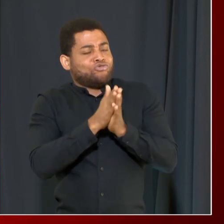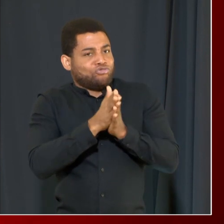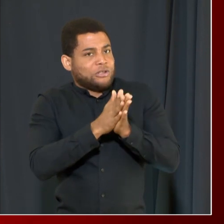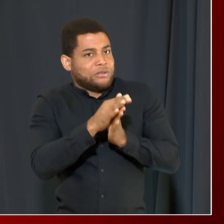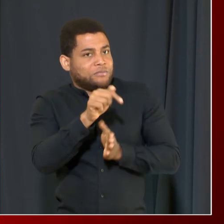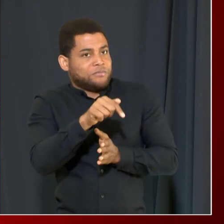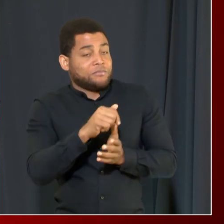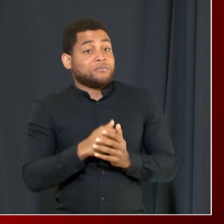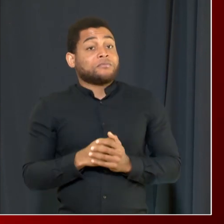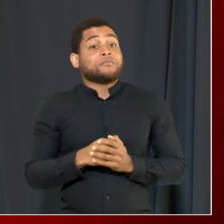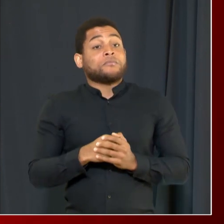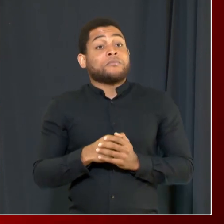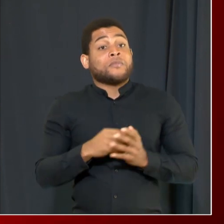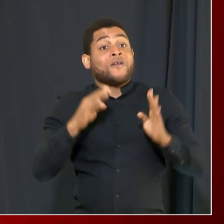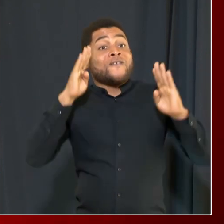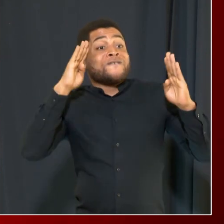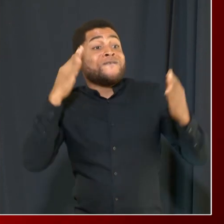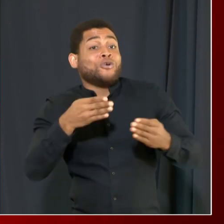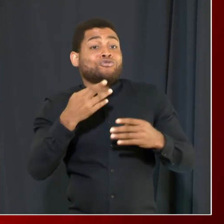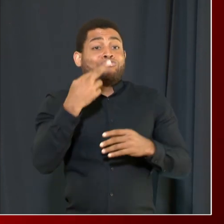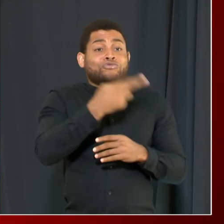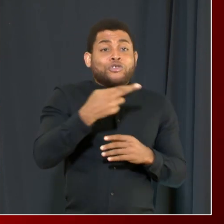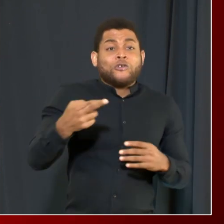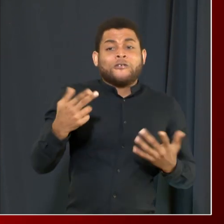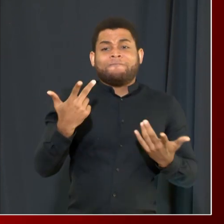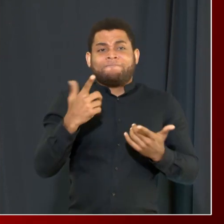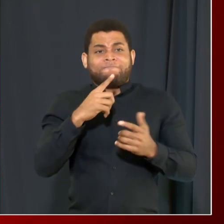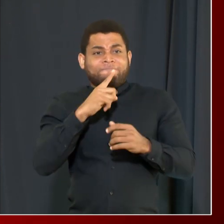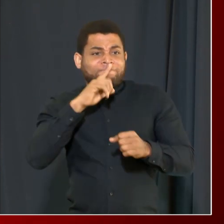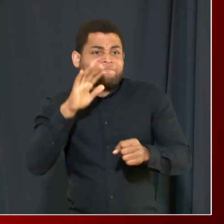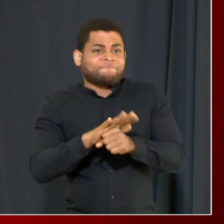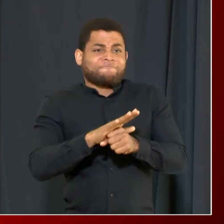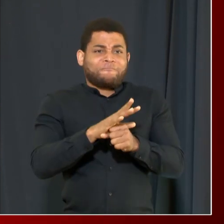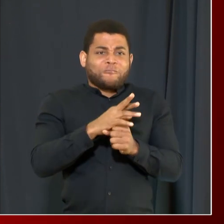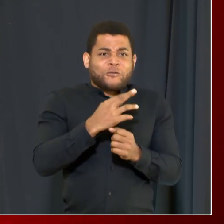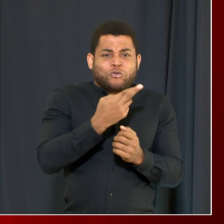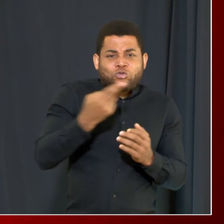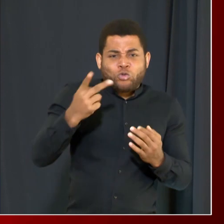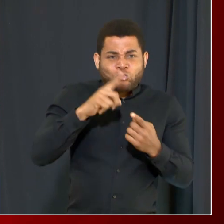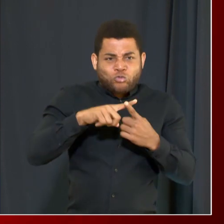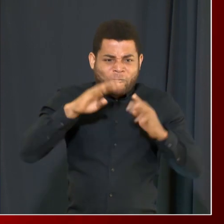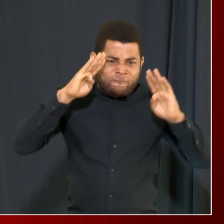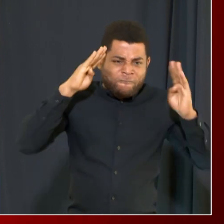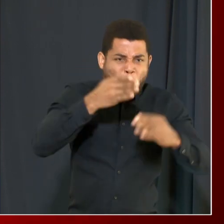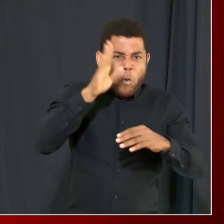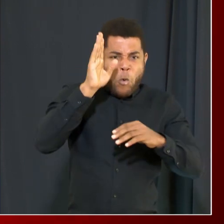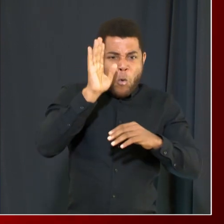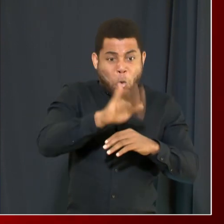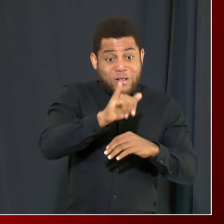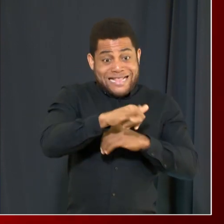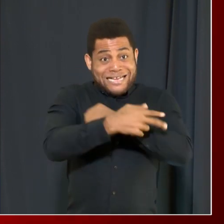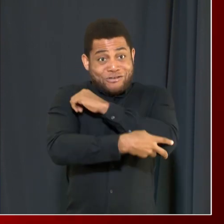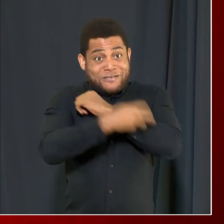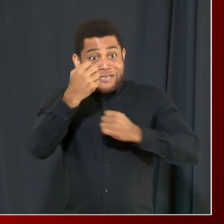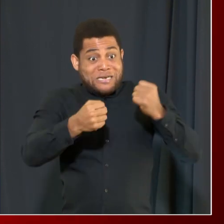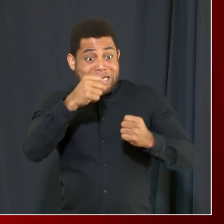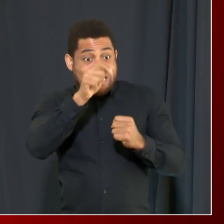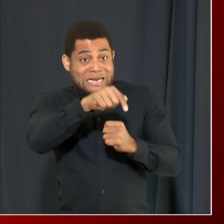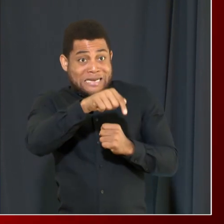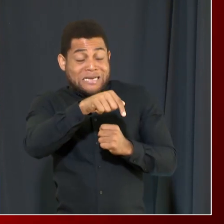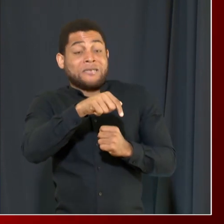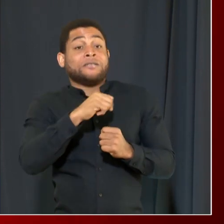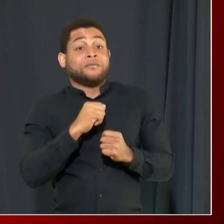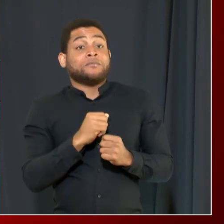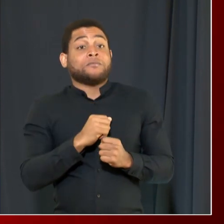resources that are focused on the prevention of violent crime, specifically robberies and carjackings. Since launching this initiative, we've seen